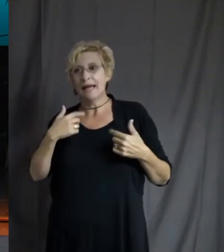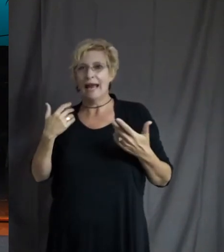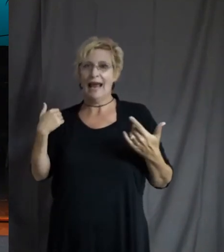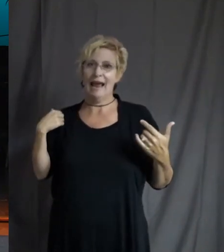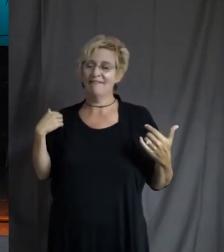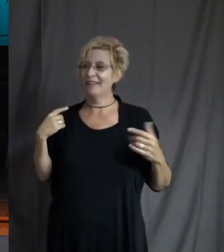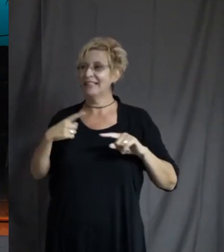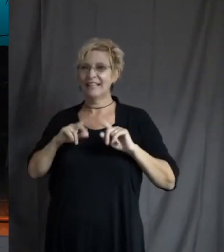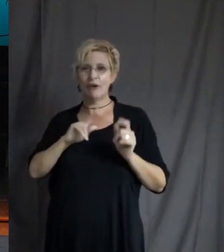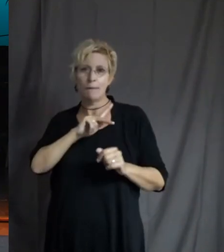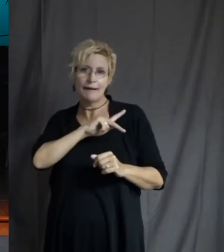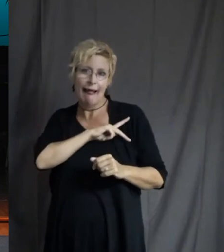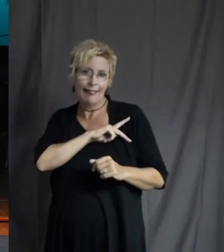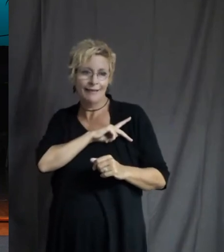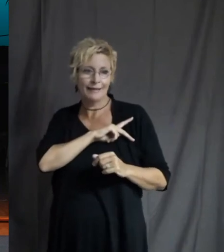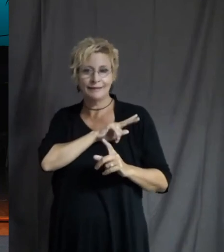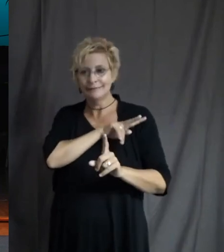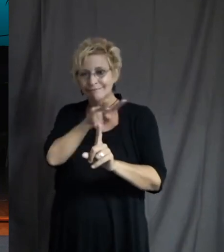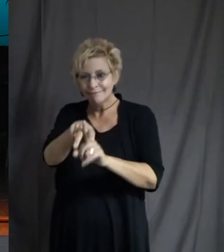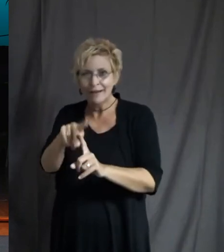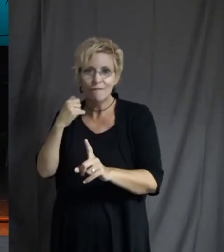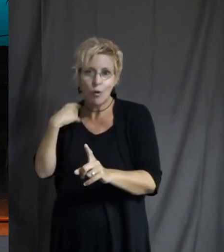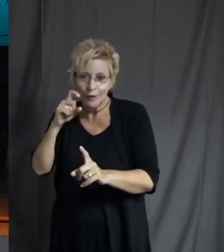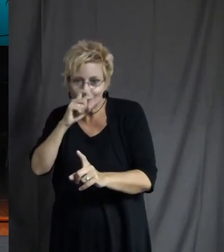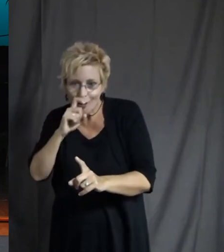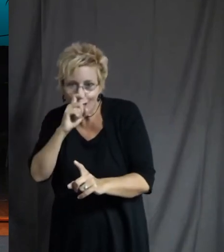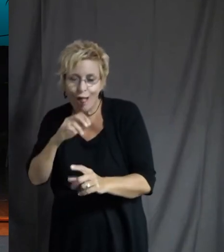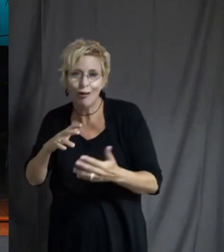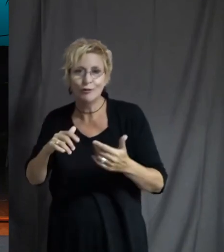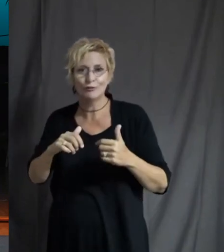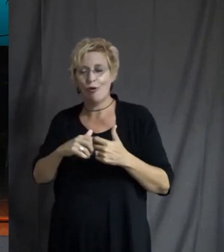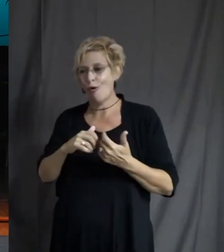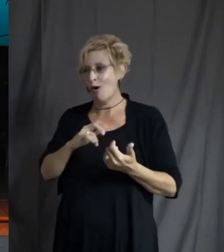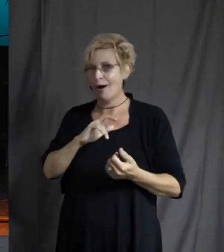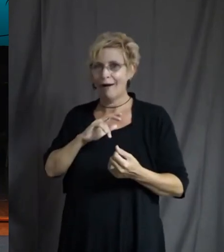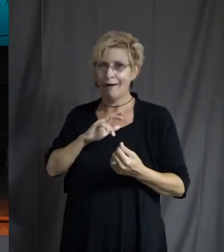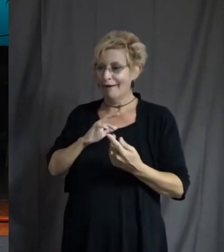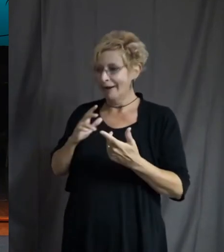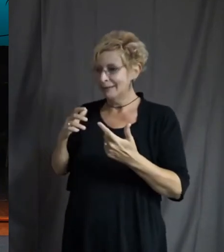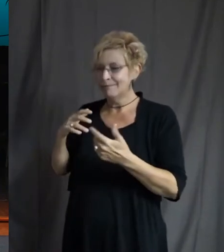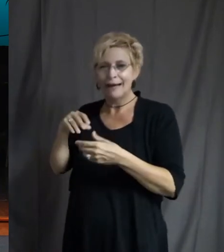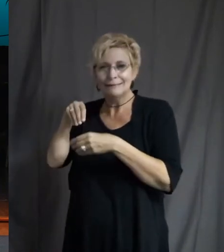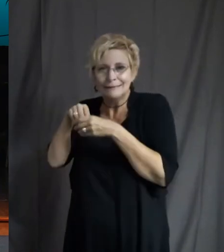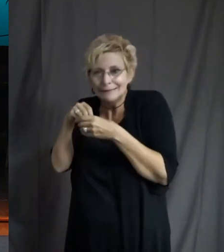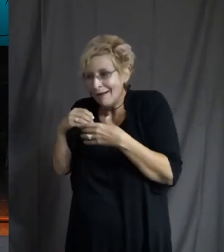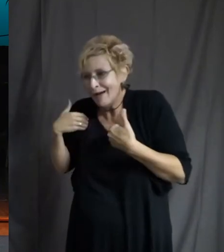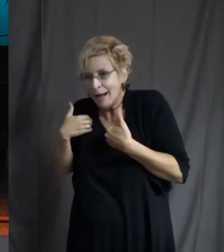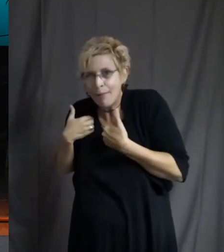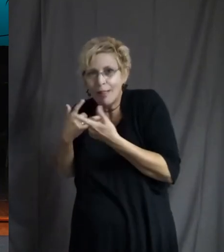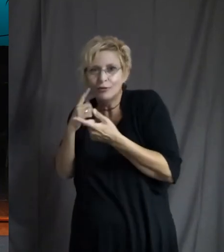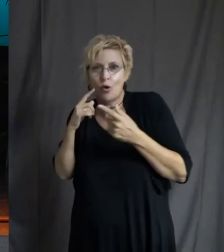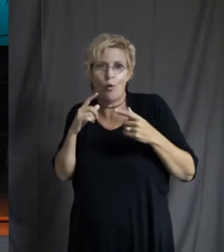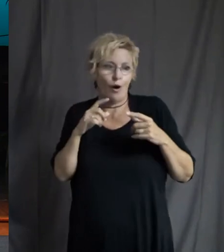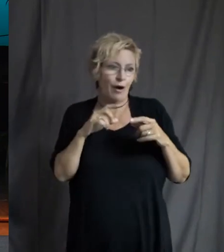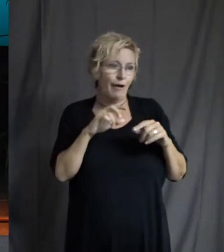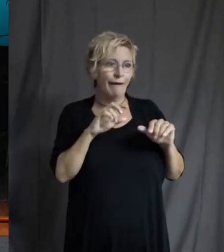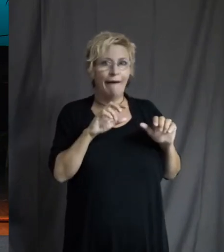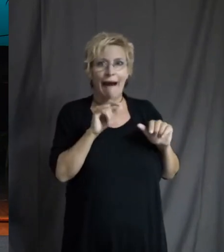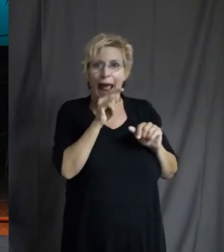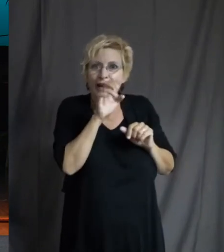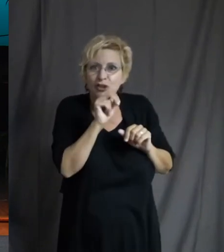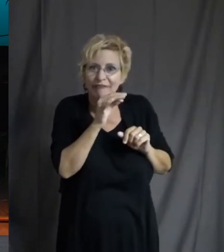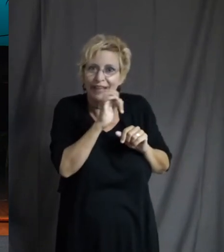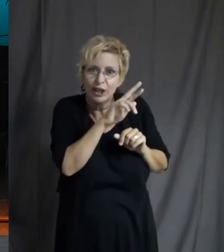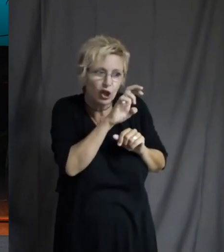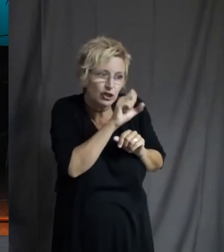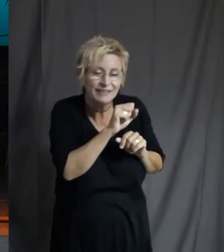personalities ascribed to dolls or to action figures or to stuffed animals. Or I remember having imaginary